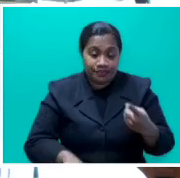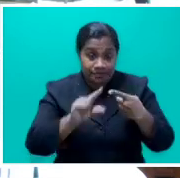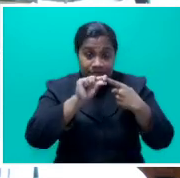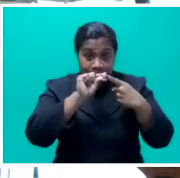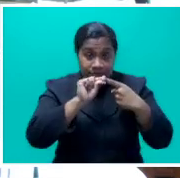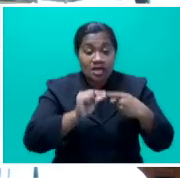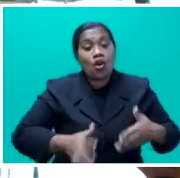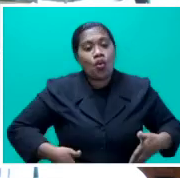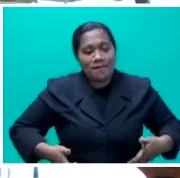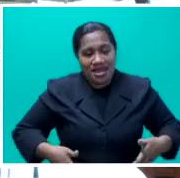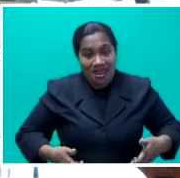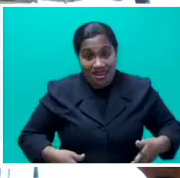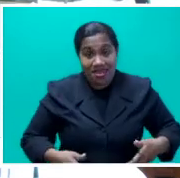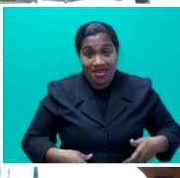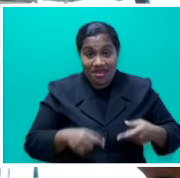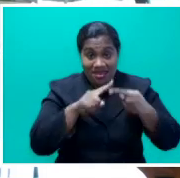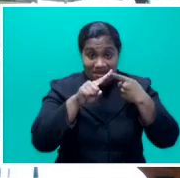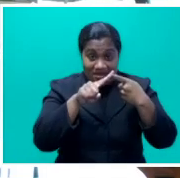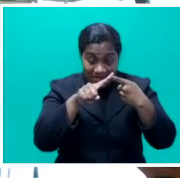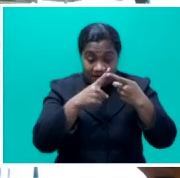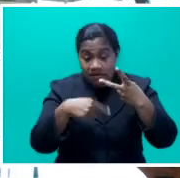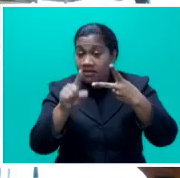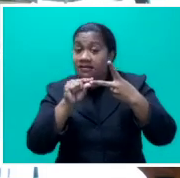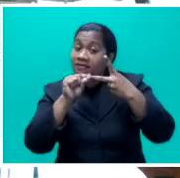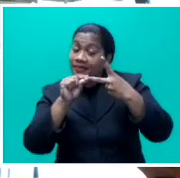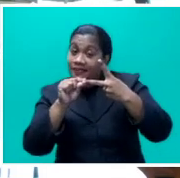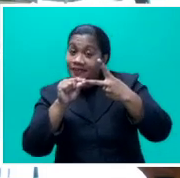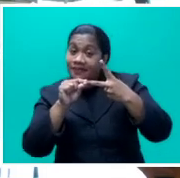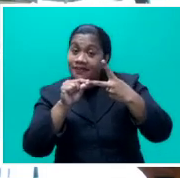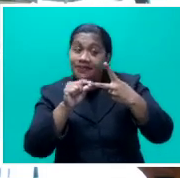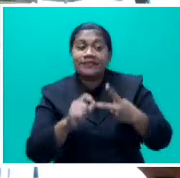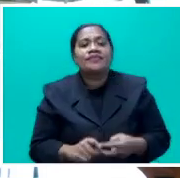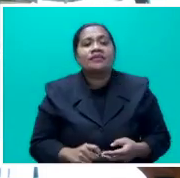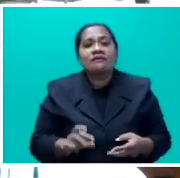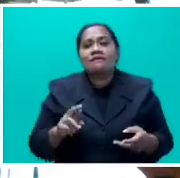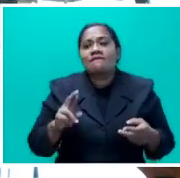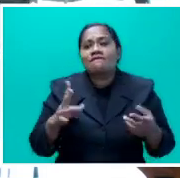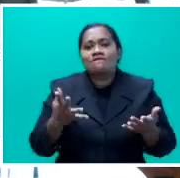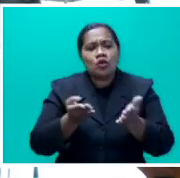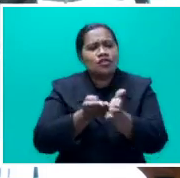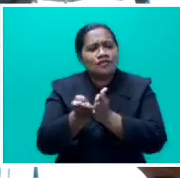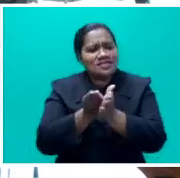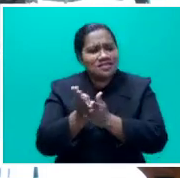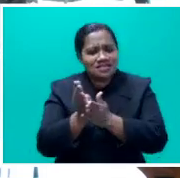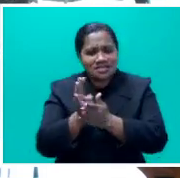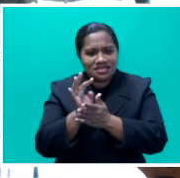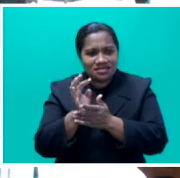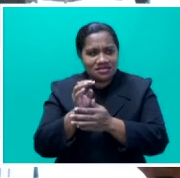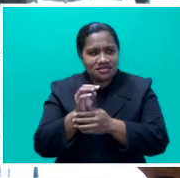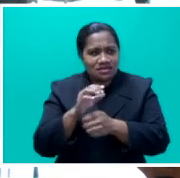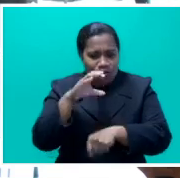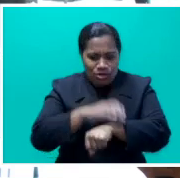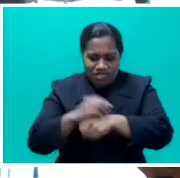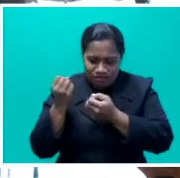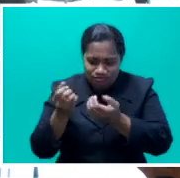the police, and the other one is for the services that they provide if members of the